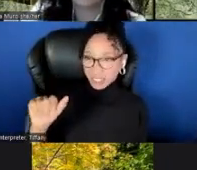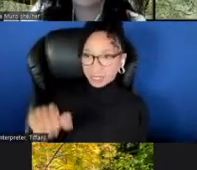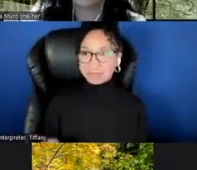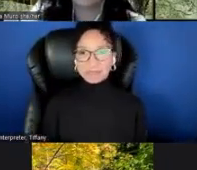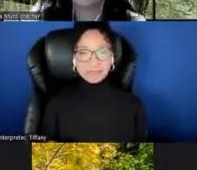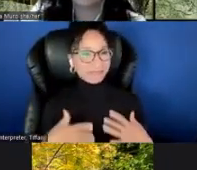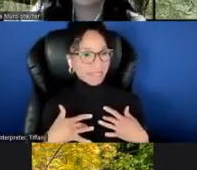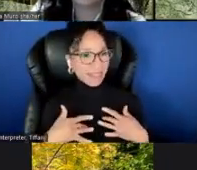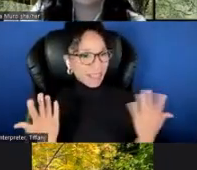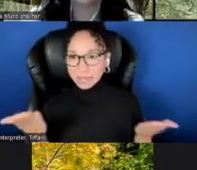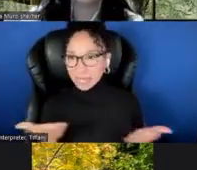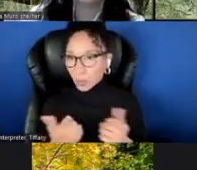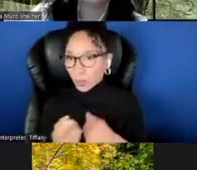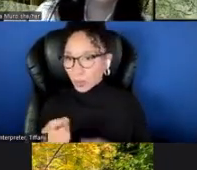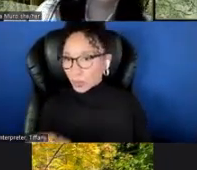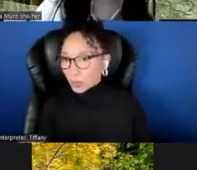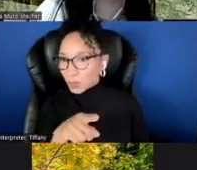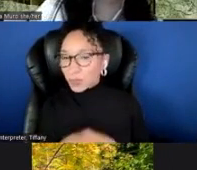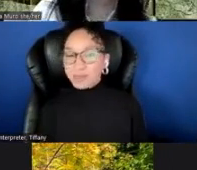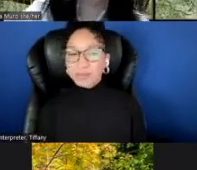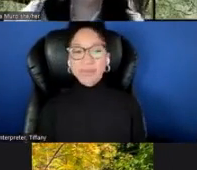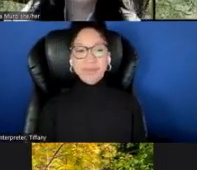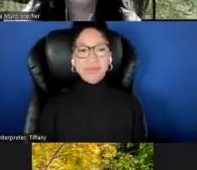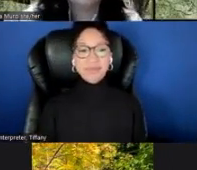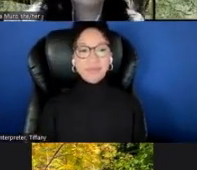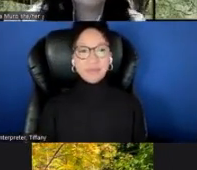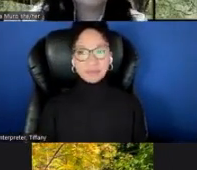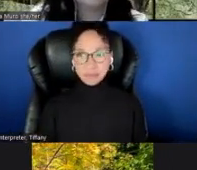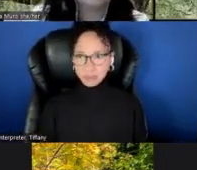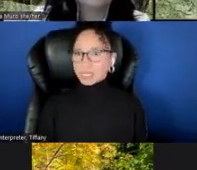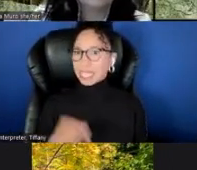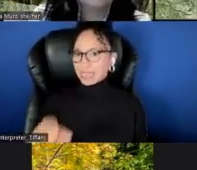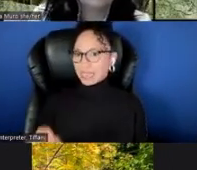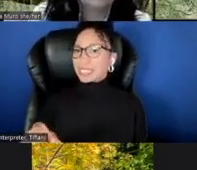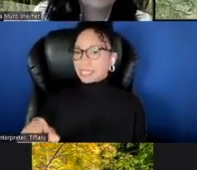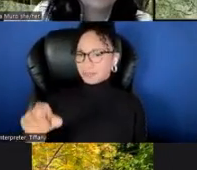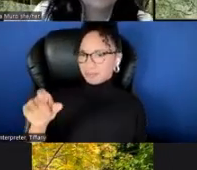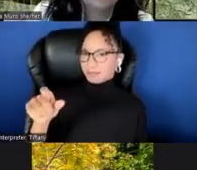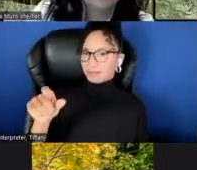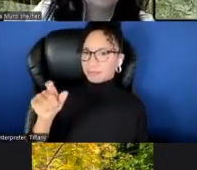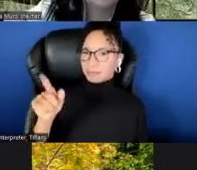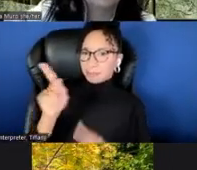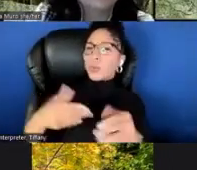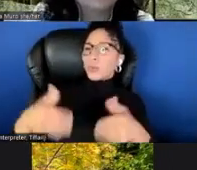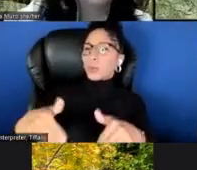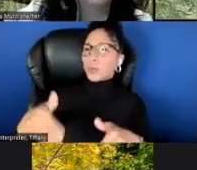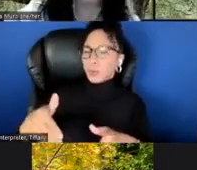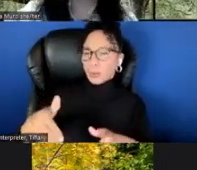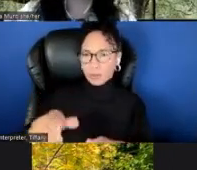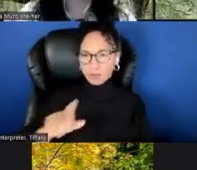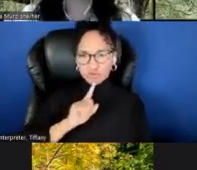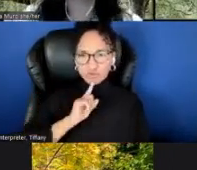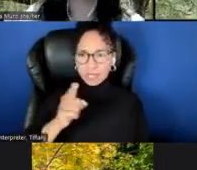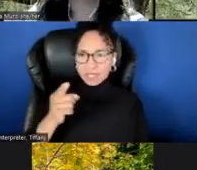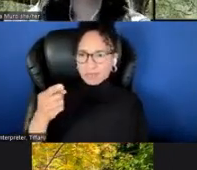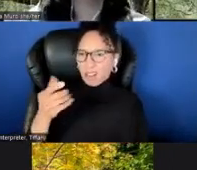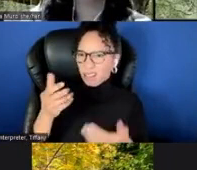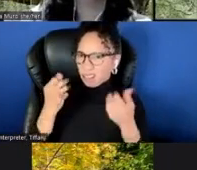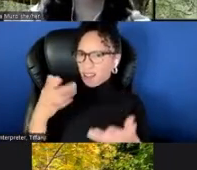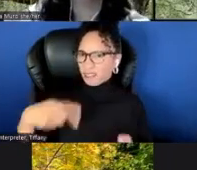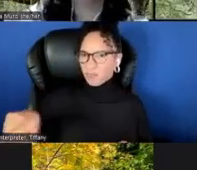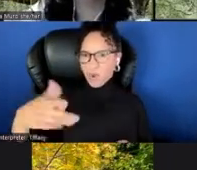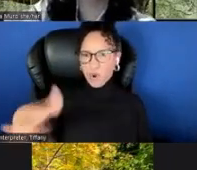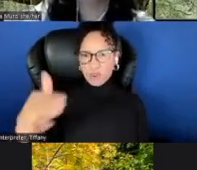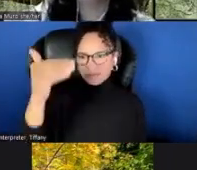with you today. I've seen we have a lot of wisdom on the call. There are a lot of people coming with a lot of expertise, a lot of